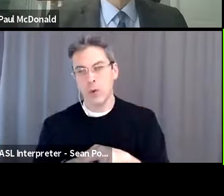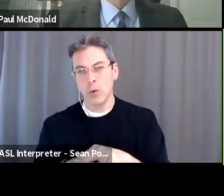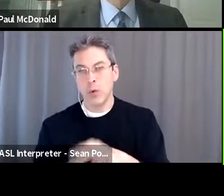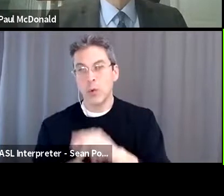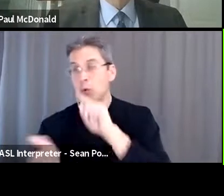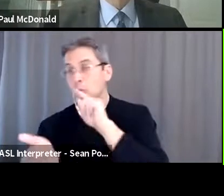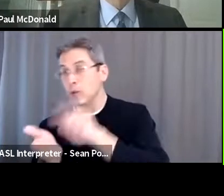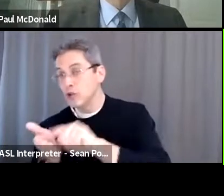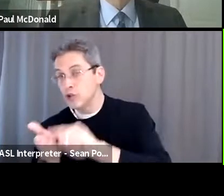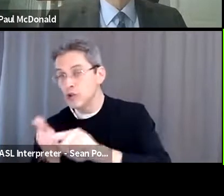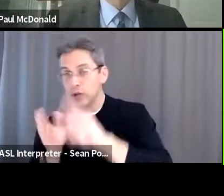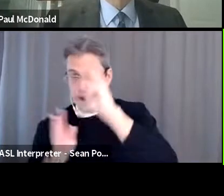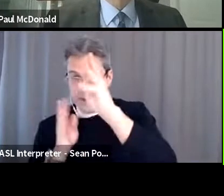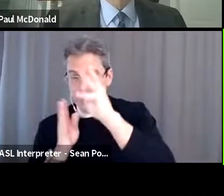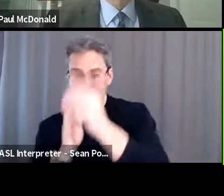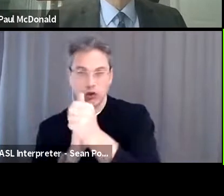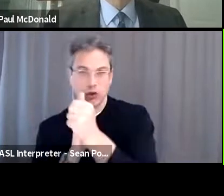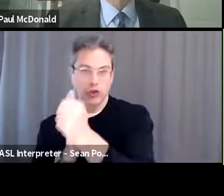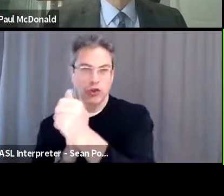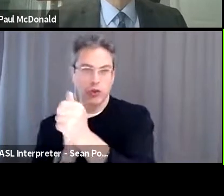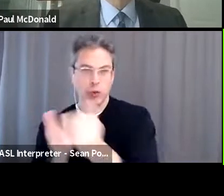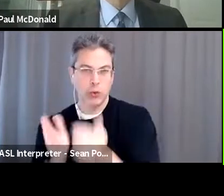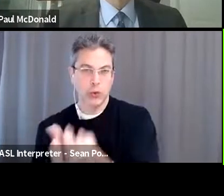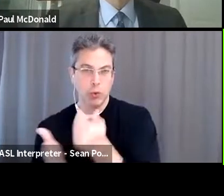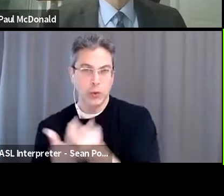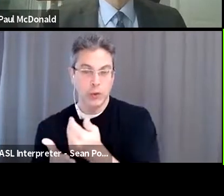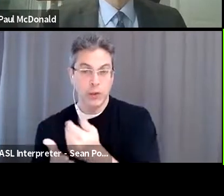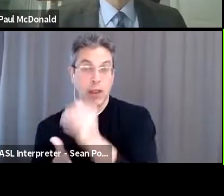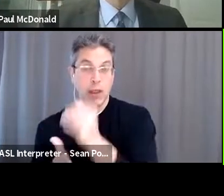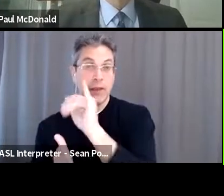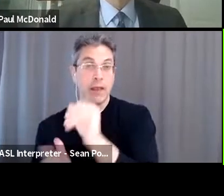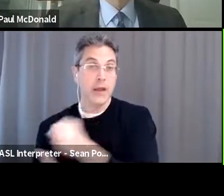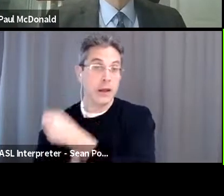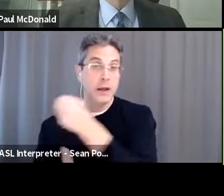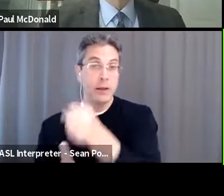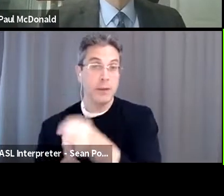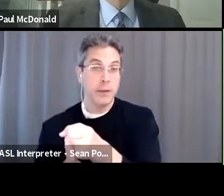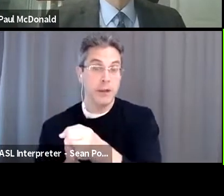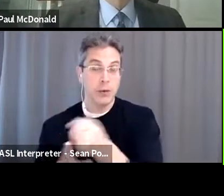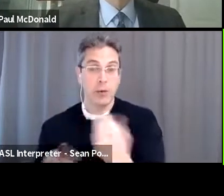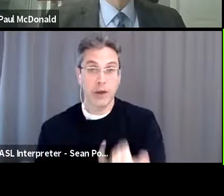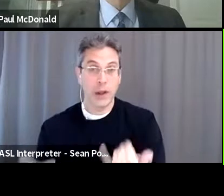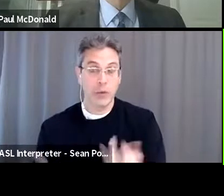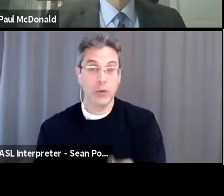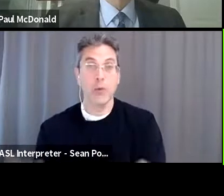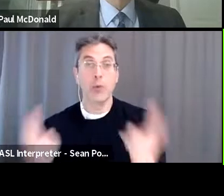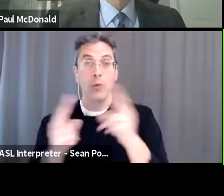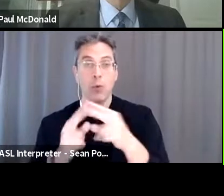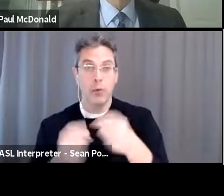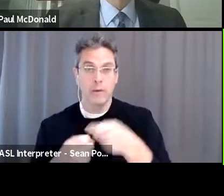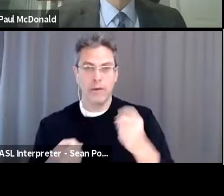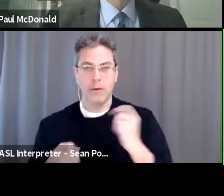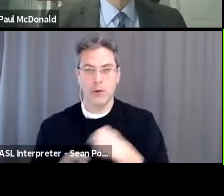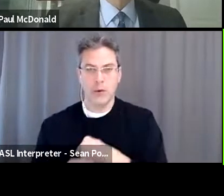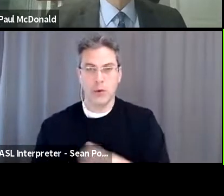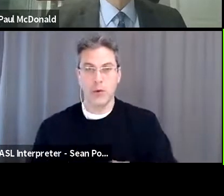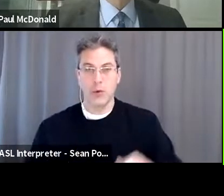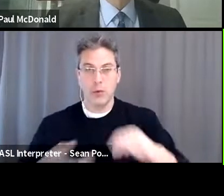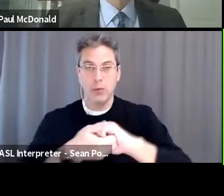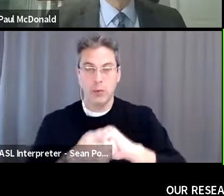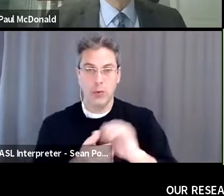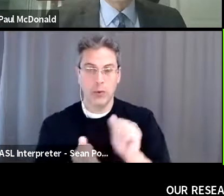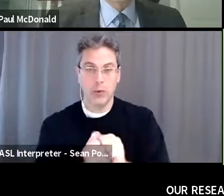innovation activities, the impact of which is amplified by the partnerships that we have established between our